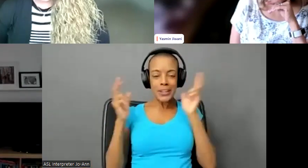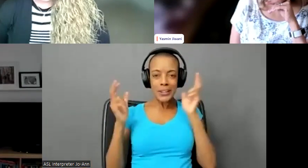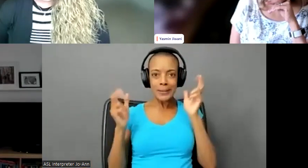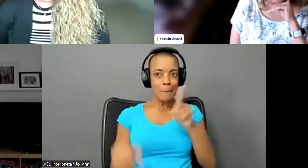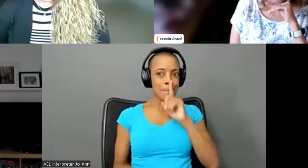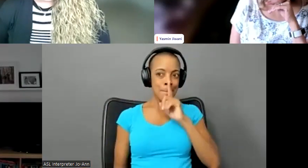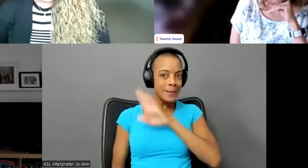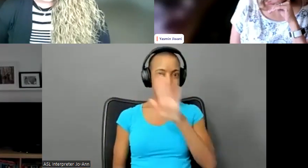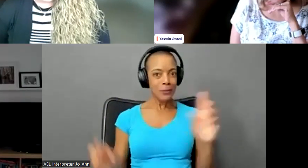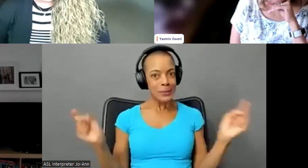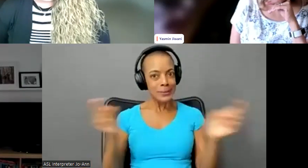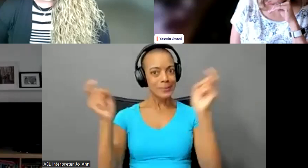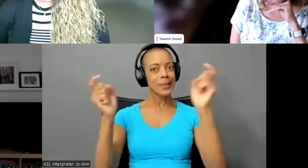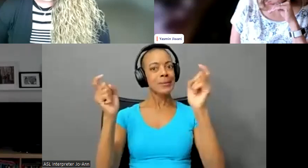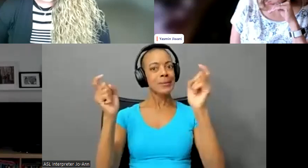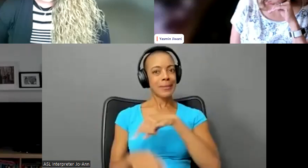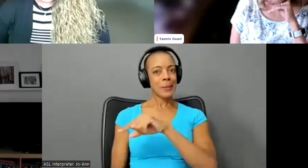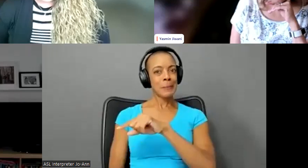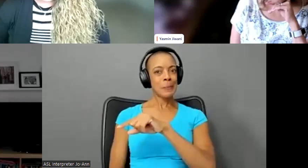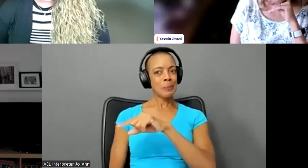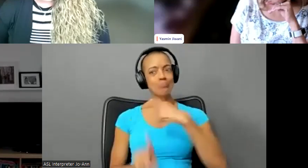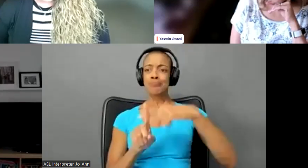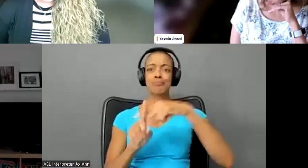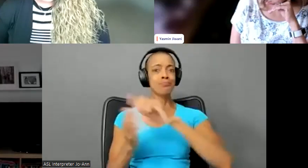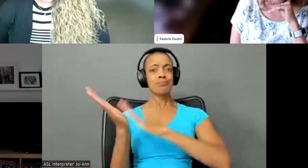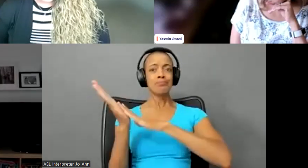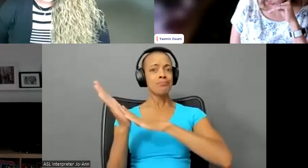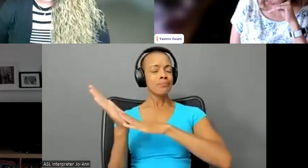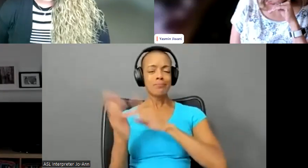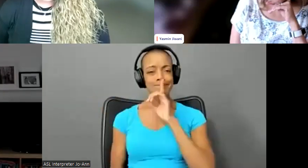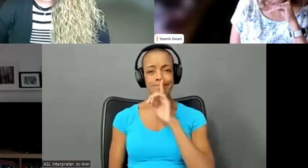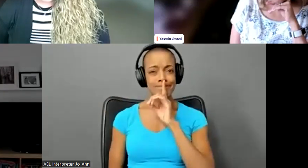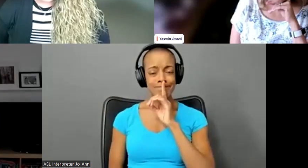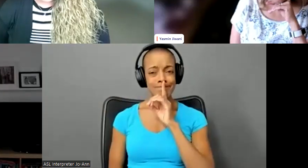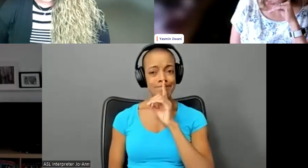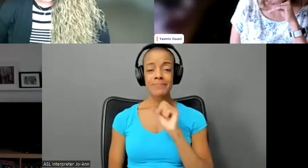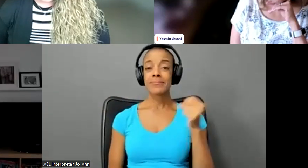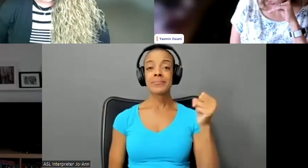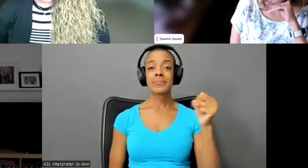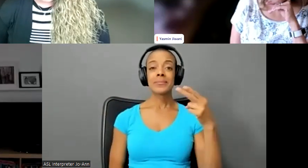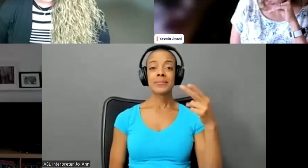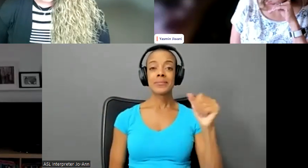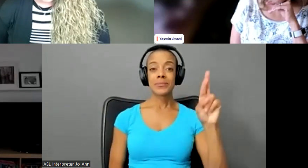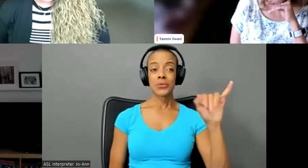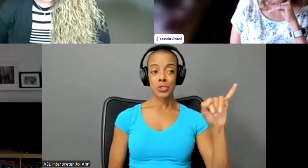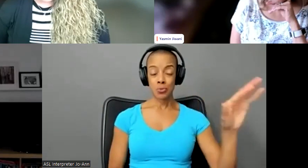that. And I think, you know, again, to one of Shari's, you know, points,